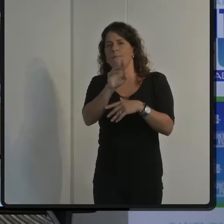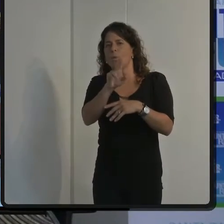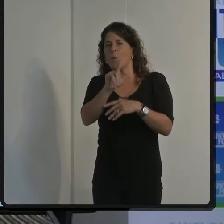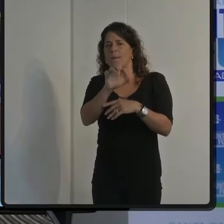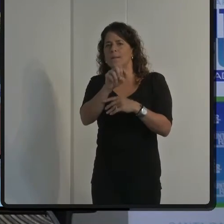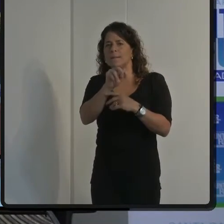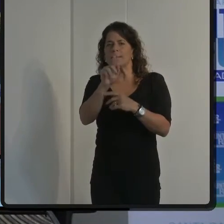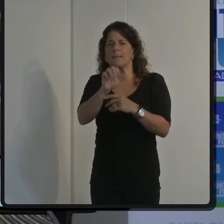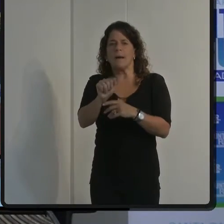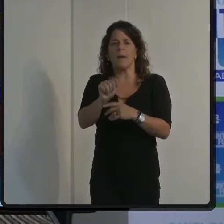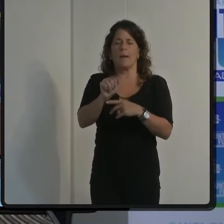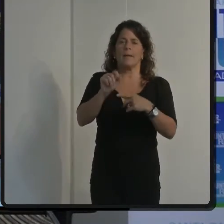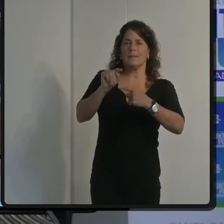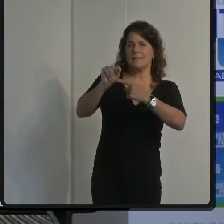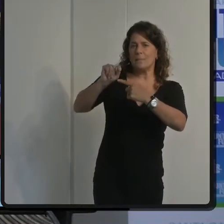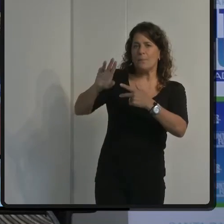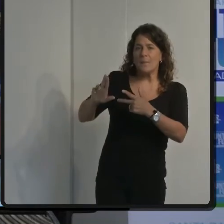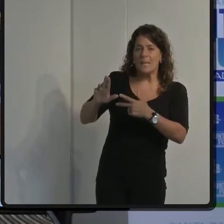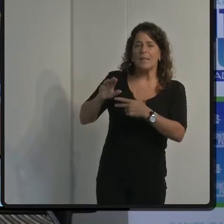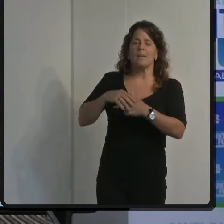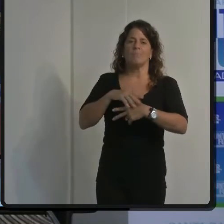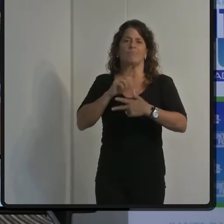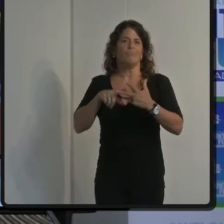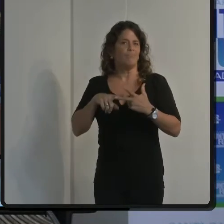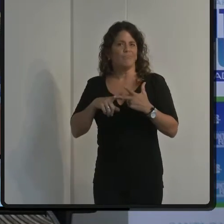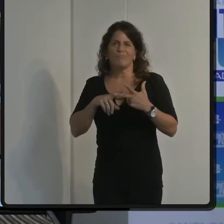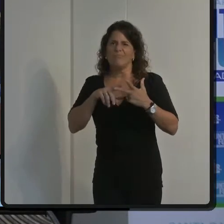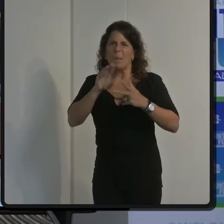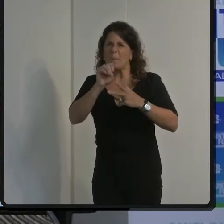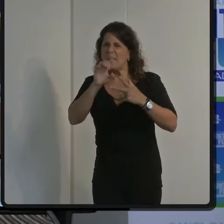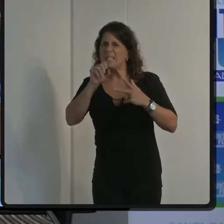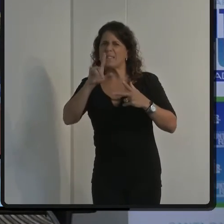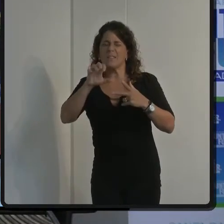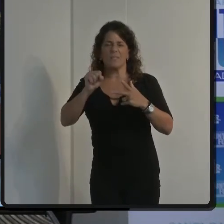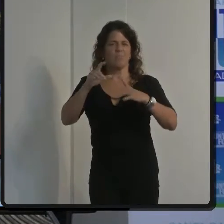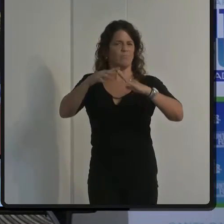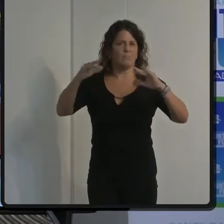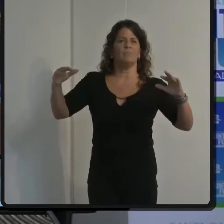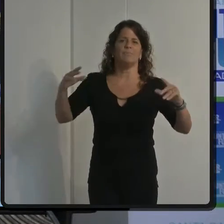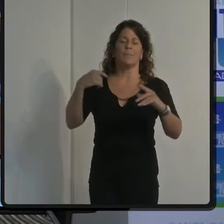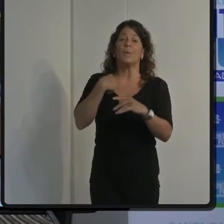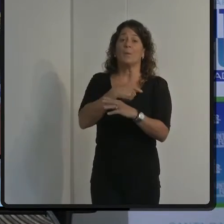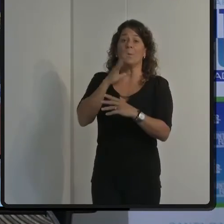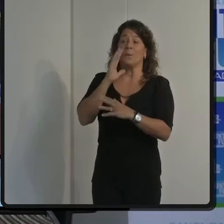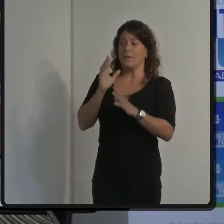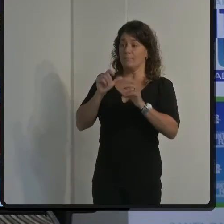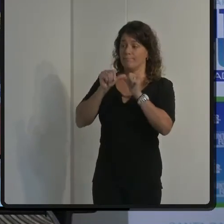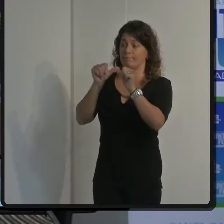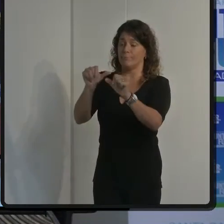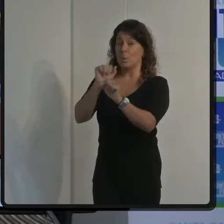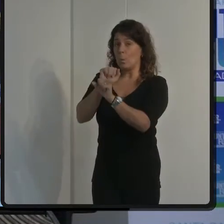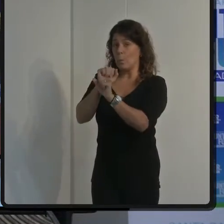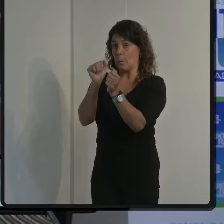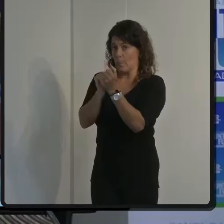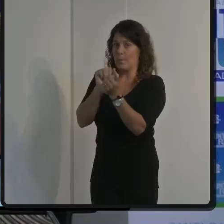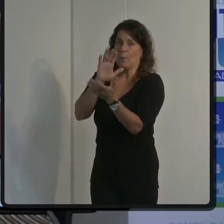pertussis or measles and so forth. And we will continue to work with the schools very